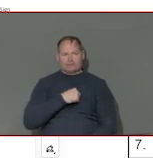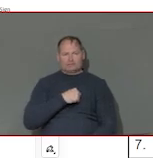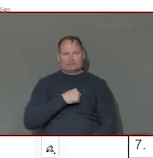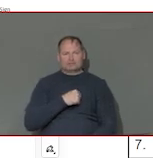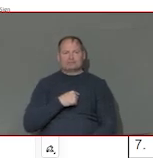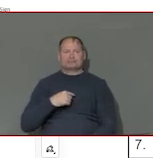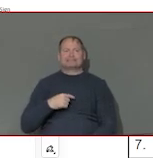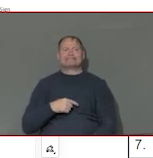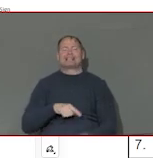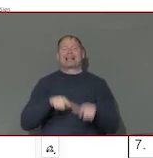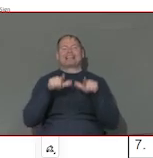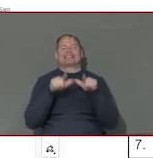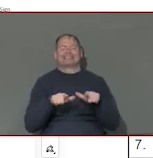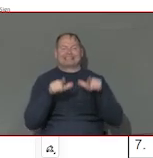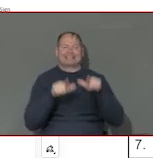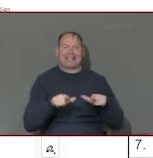we say less